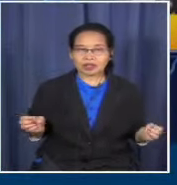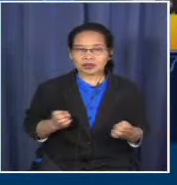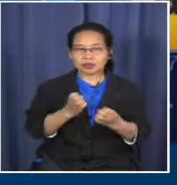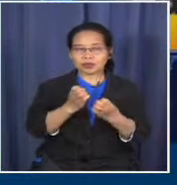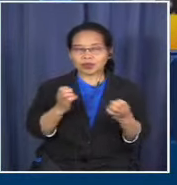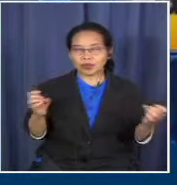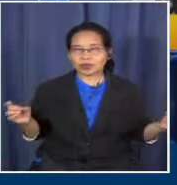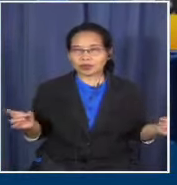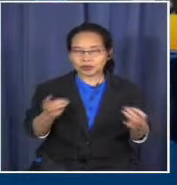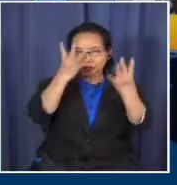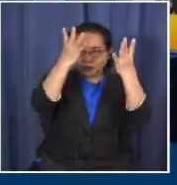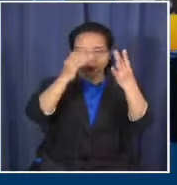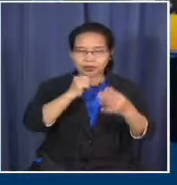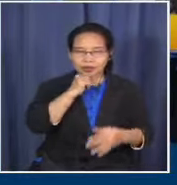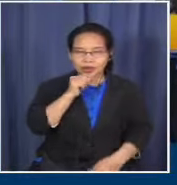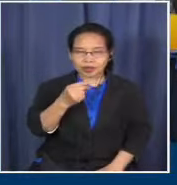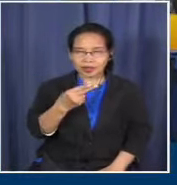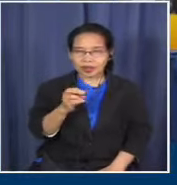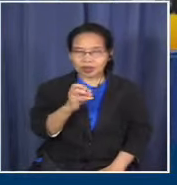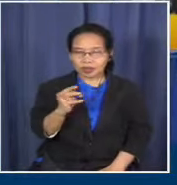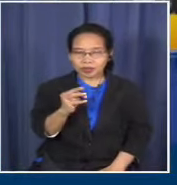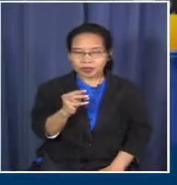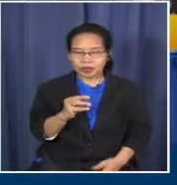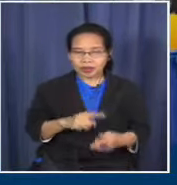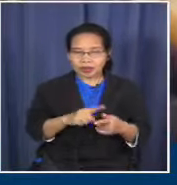in an explosion,